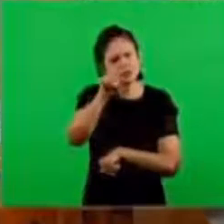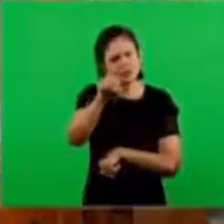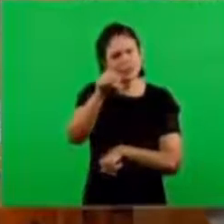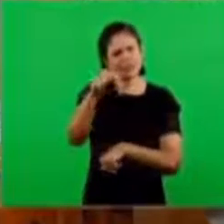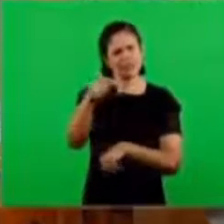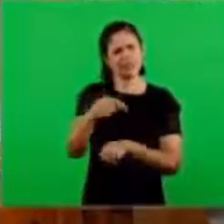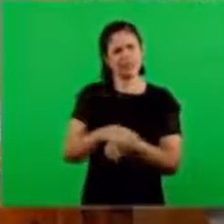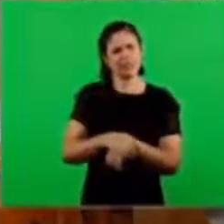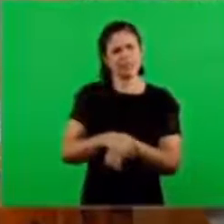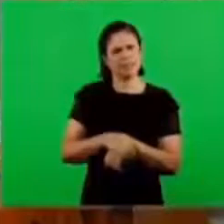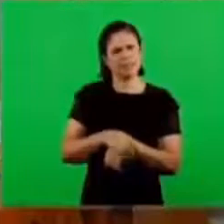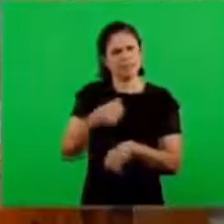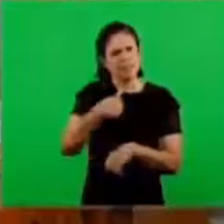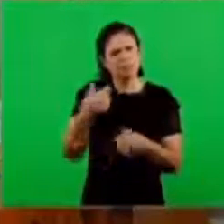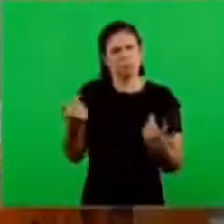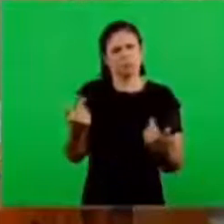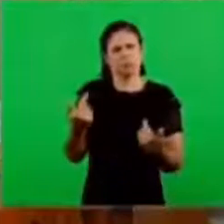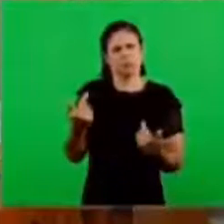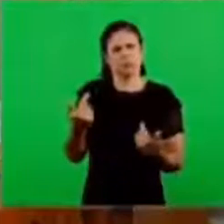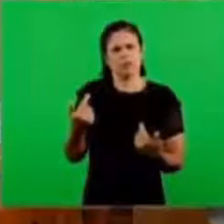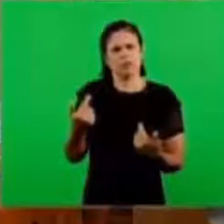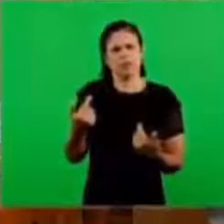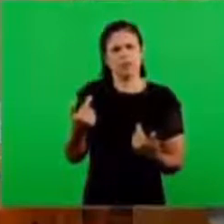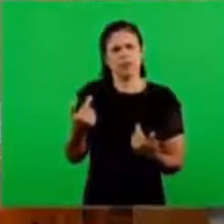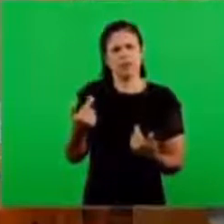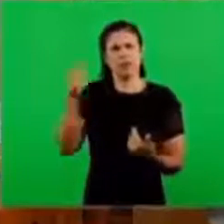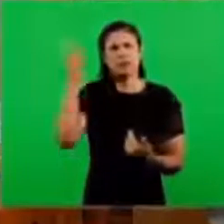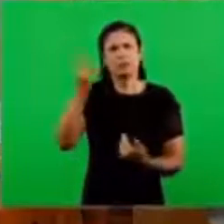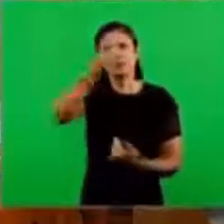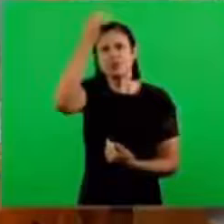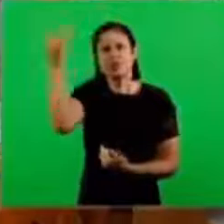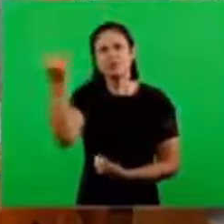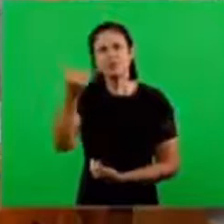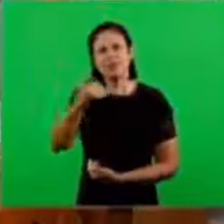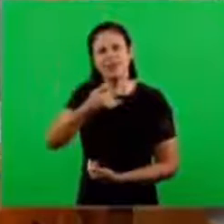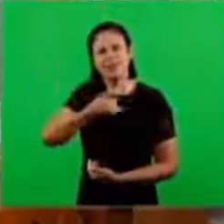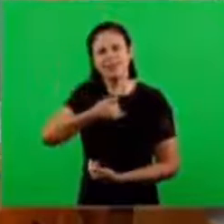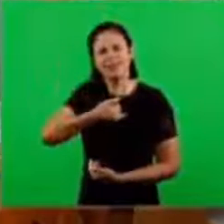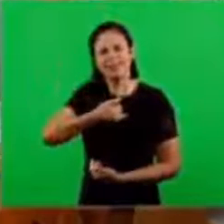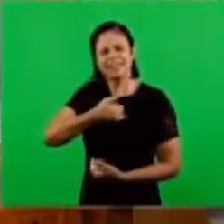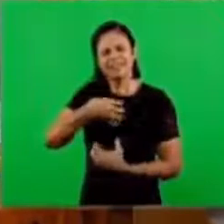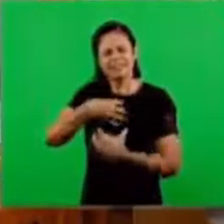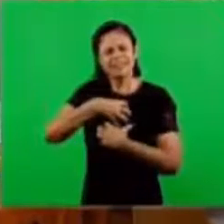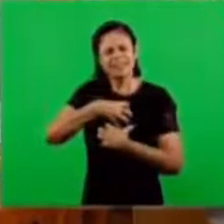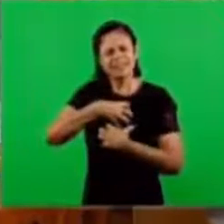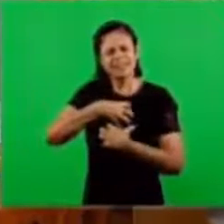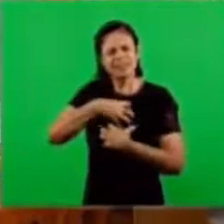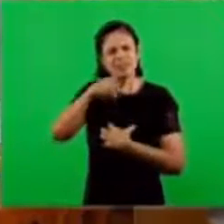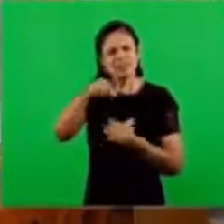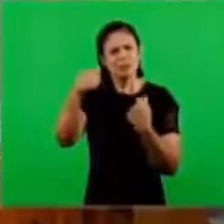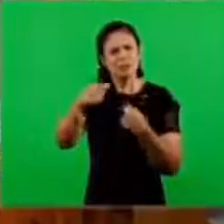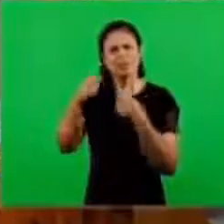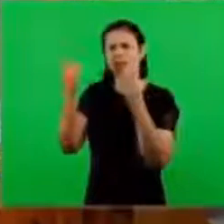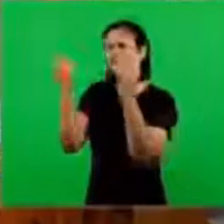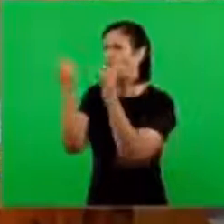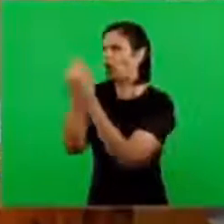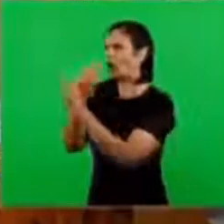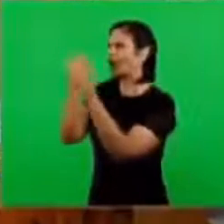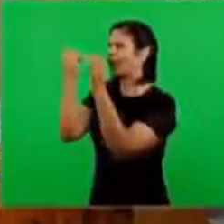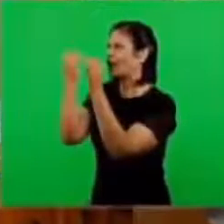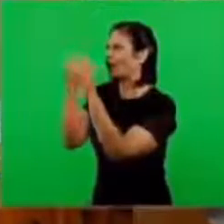servant, and as he uses the brethren that heard the mass that was dictated by the Holy